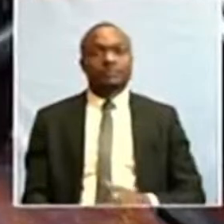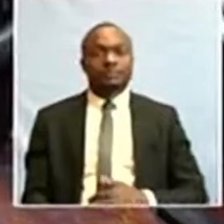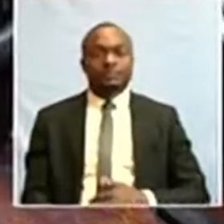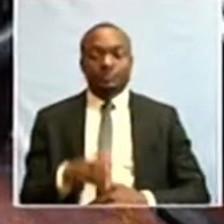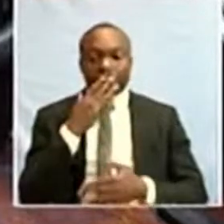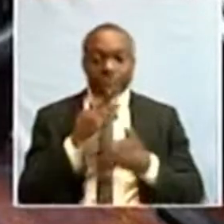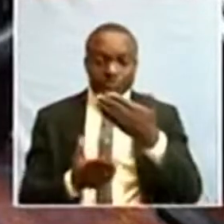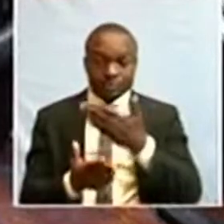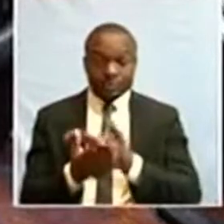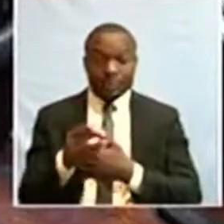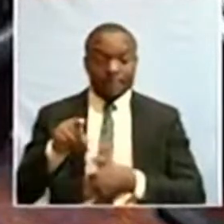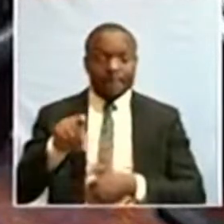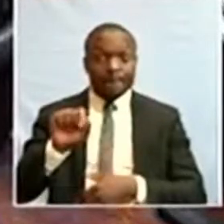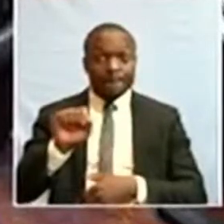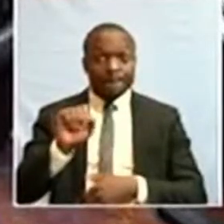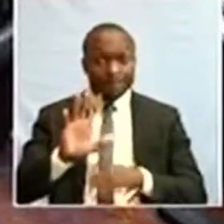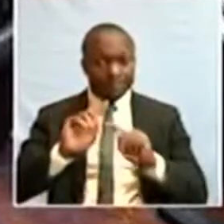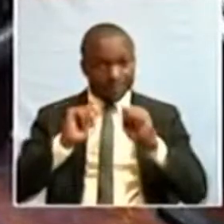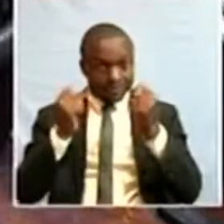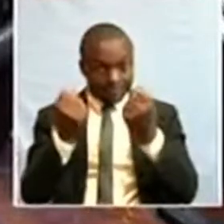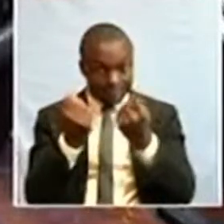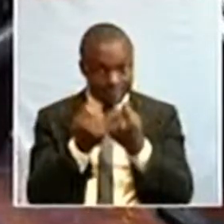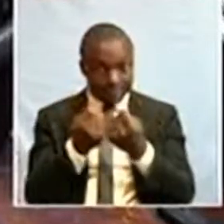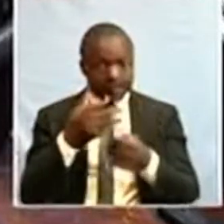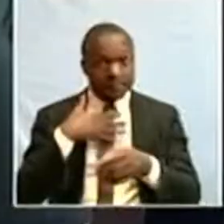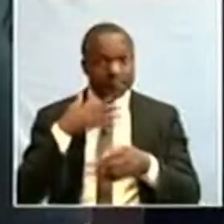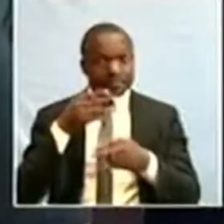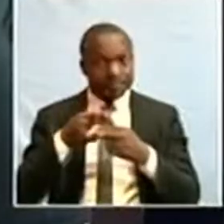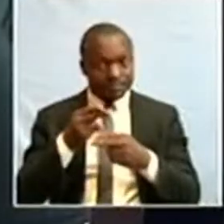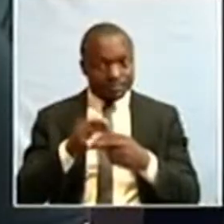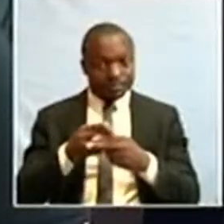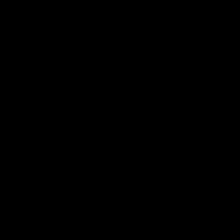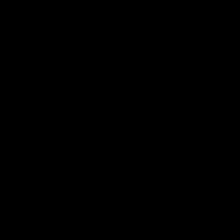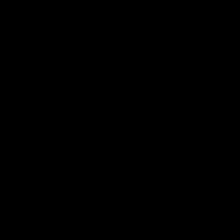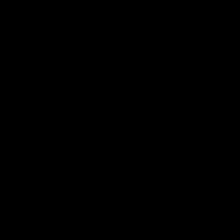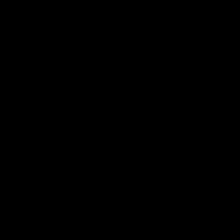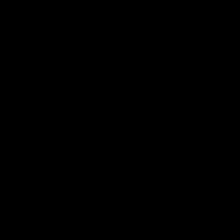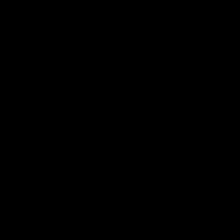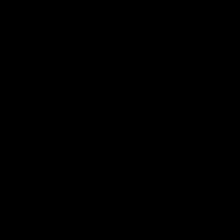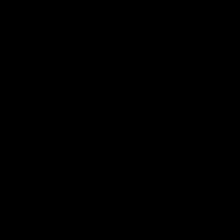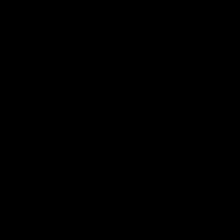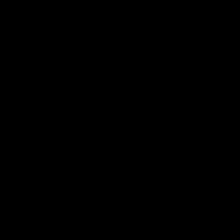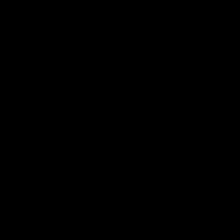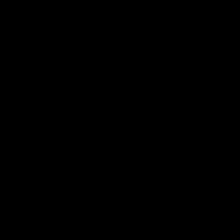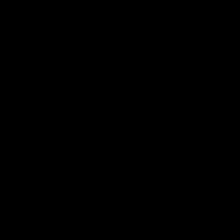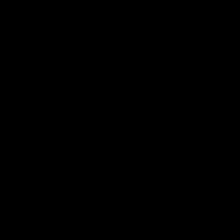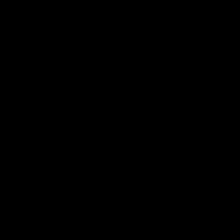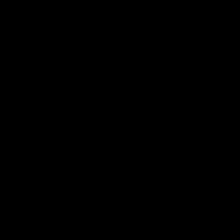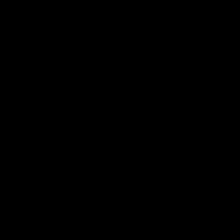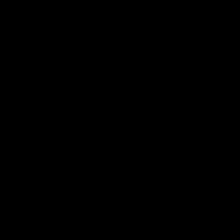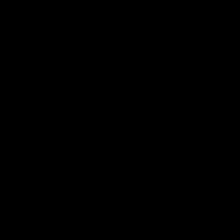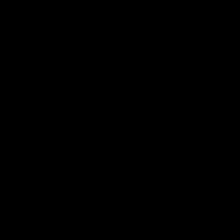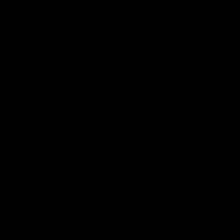Good morning, PS and your team. My name is Swongile Mwamba. I represent the people of Control Committee. You're